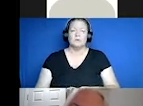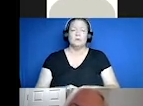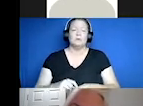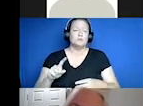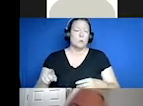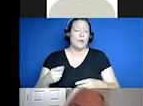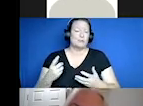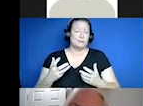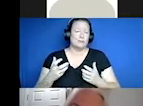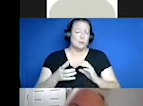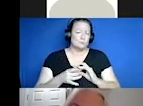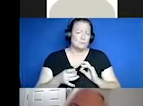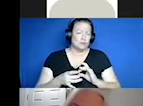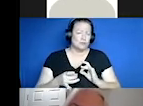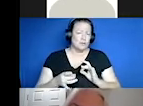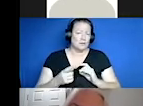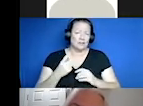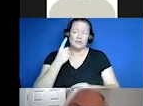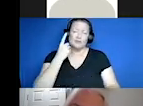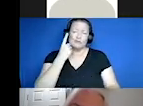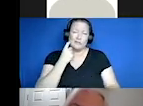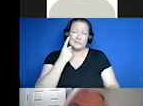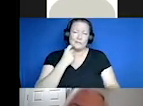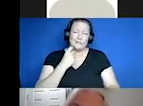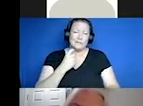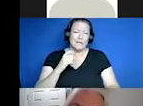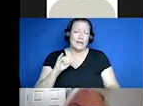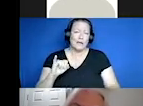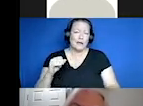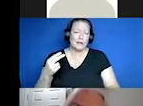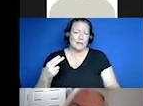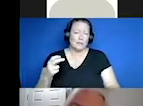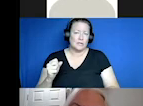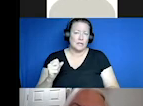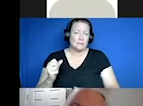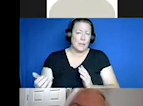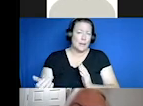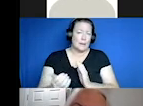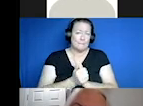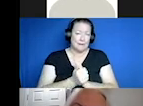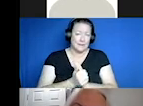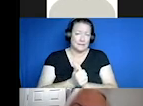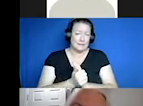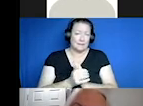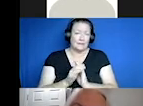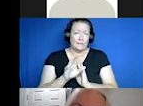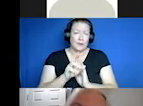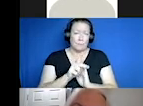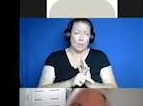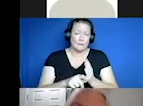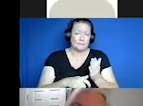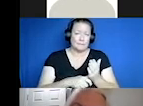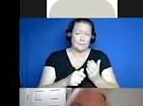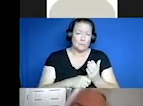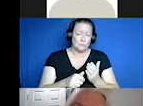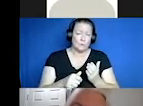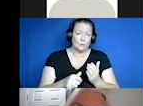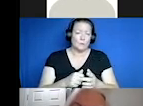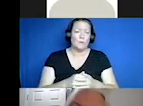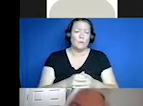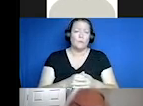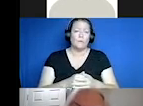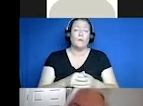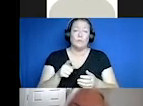to mention that recently the Indian Health Service amended their policy manual, and they